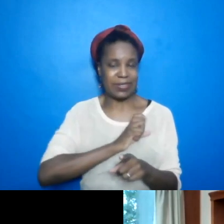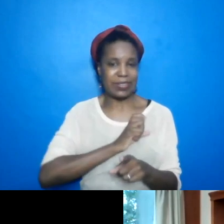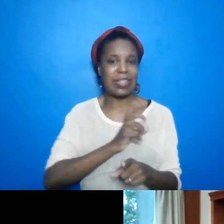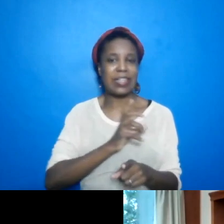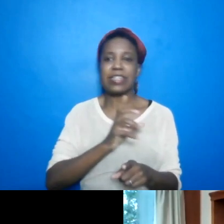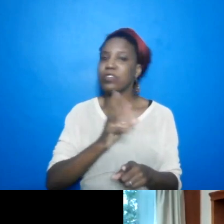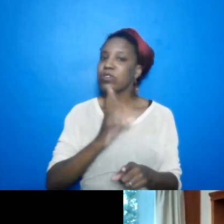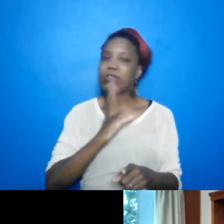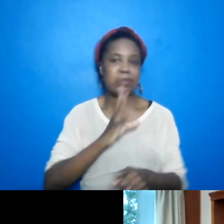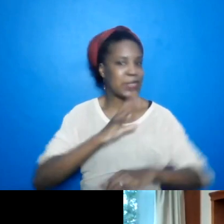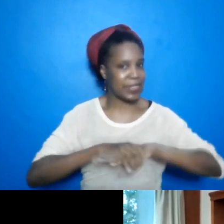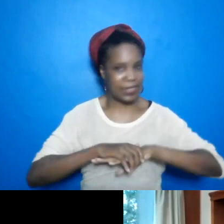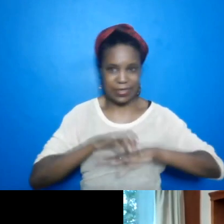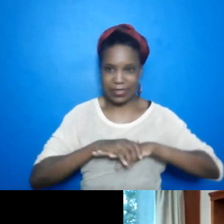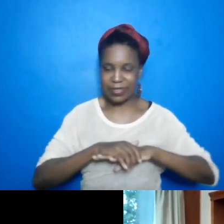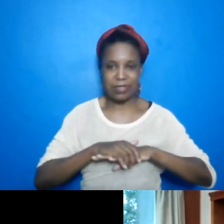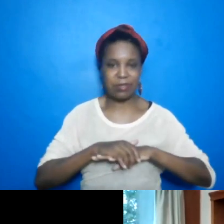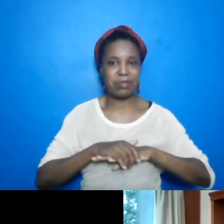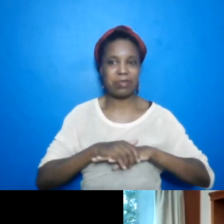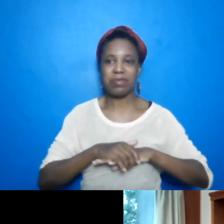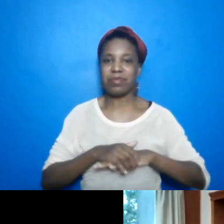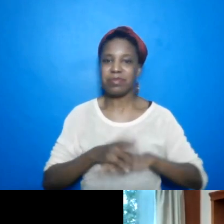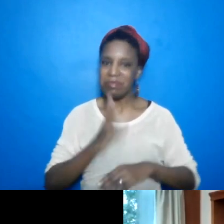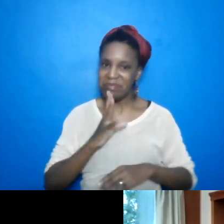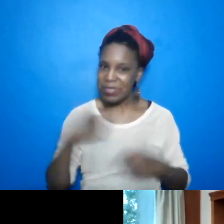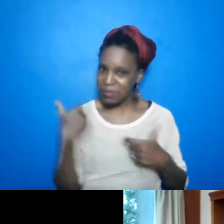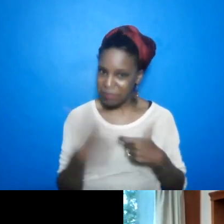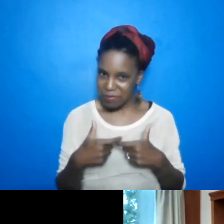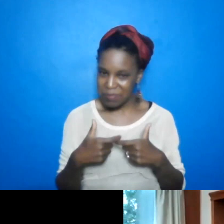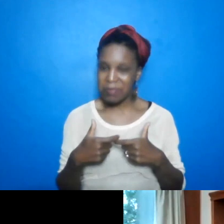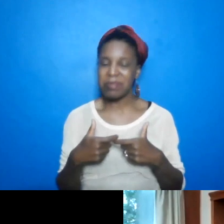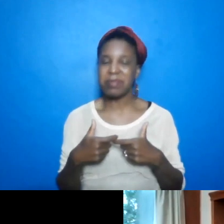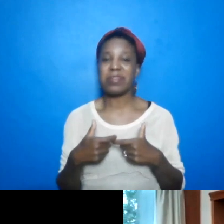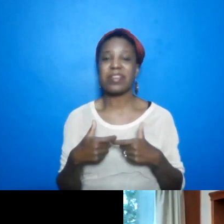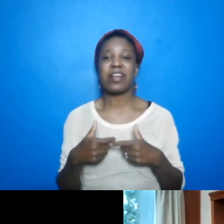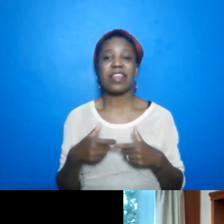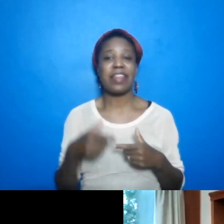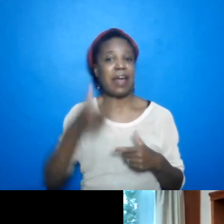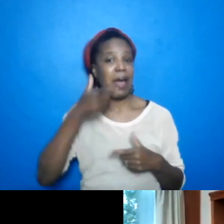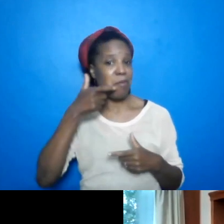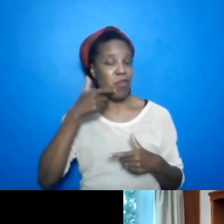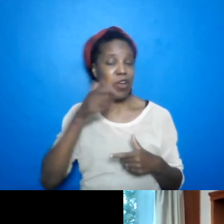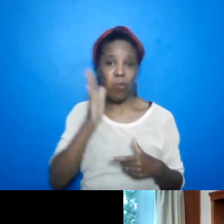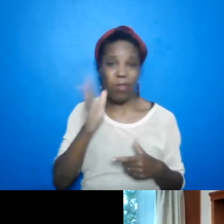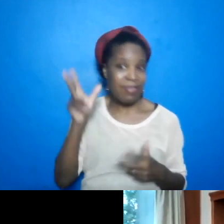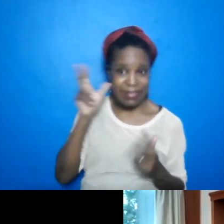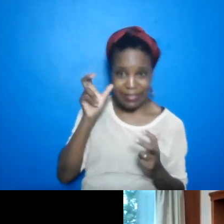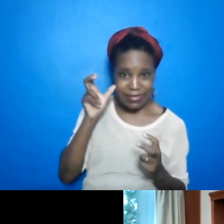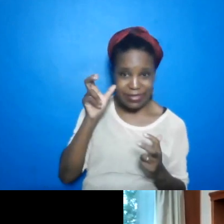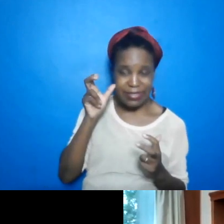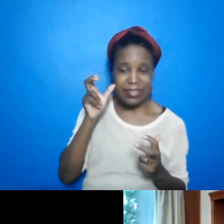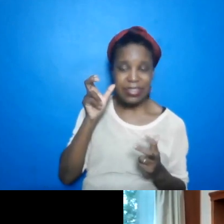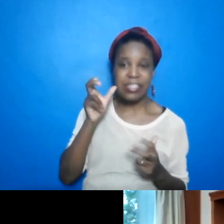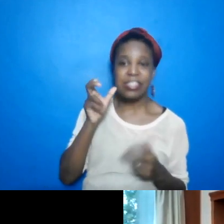transfer you to the one dispatcher that speaks Spanish, who is going to dispatch officers who are actually going to respond to your